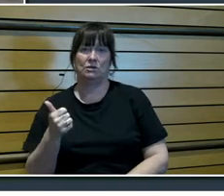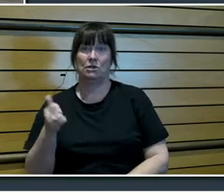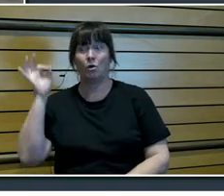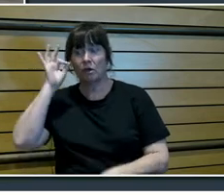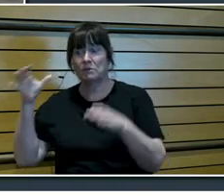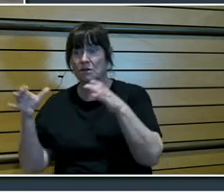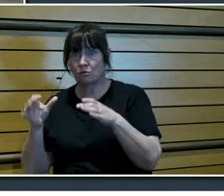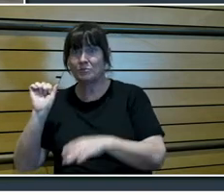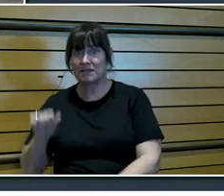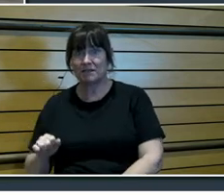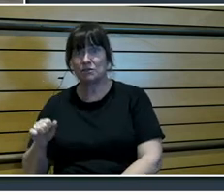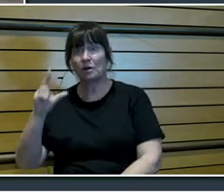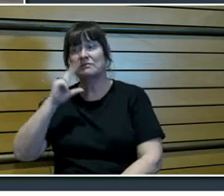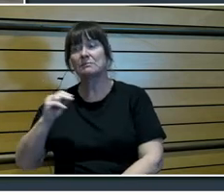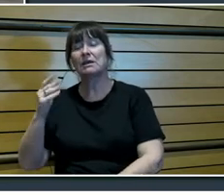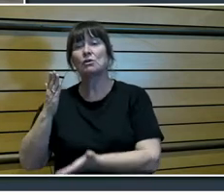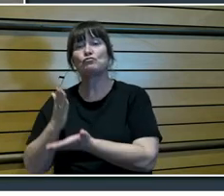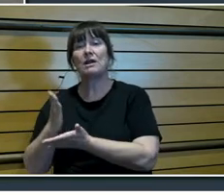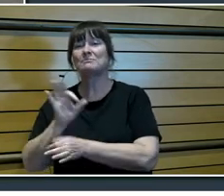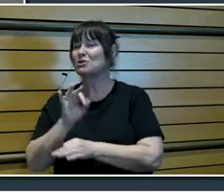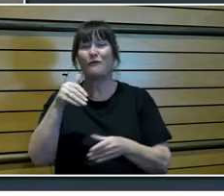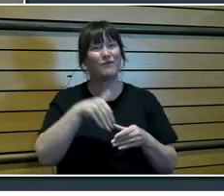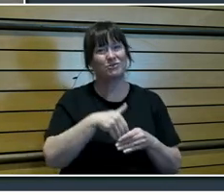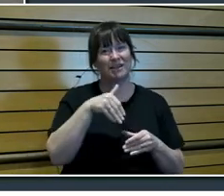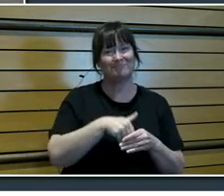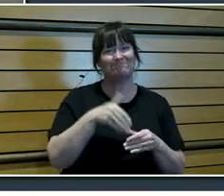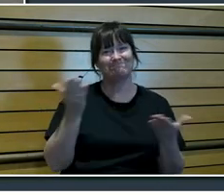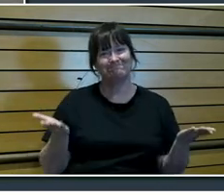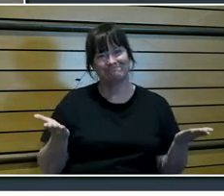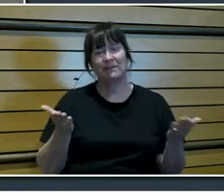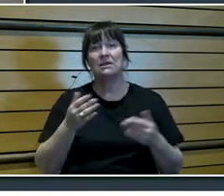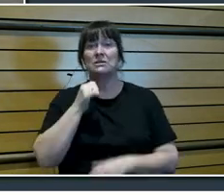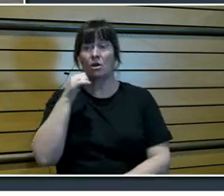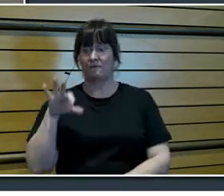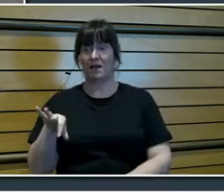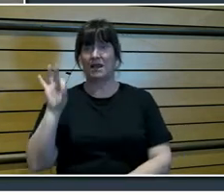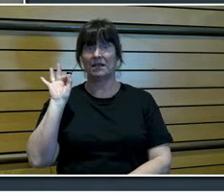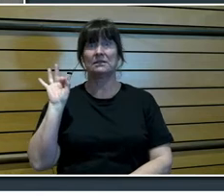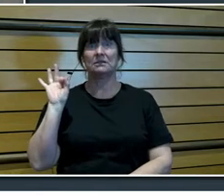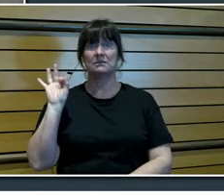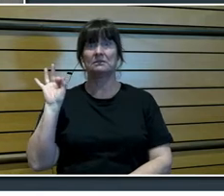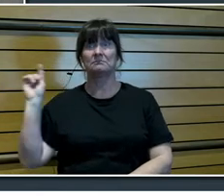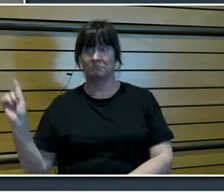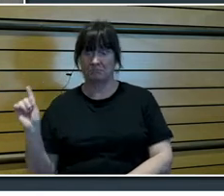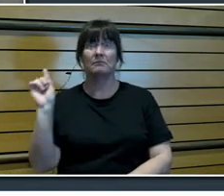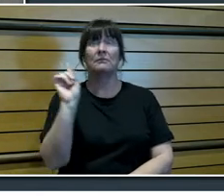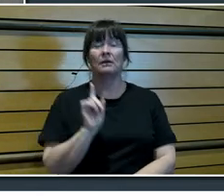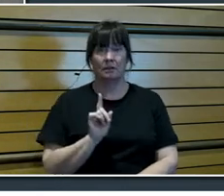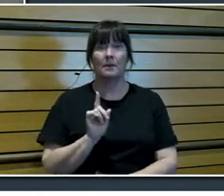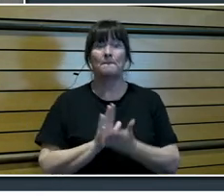have speaking rights, however, you don't have the voting rights, so I suppose if you're elected, you're elected